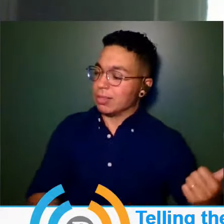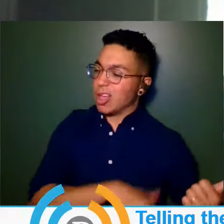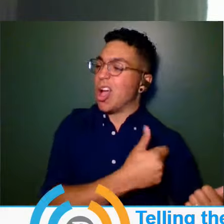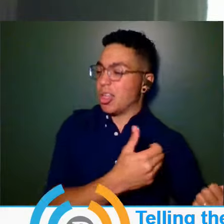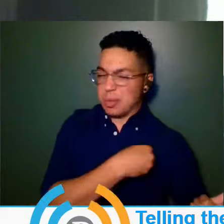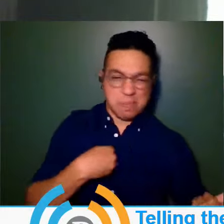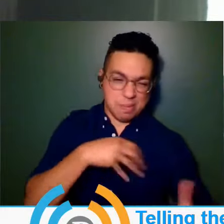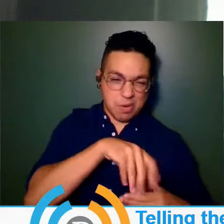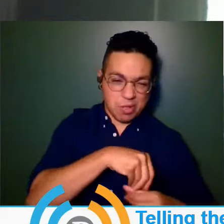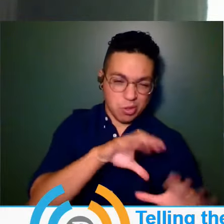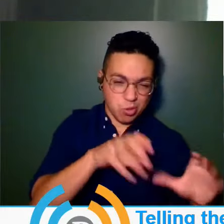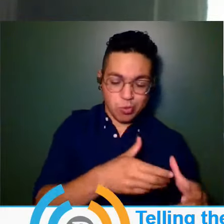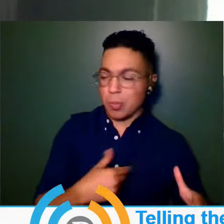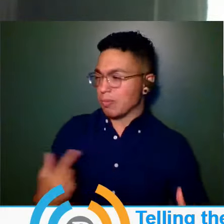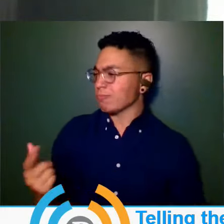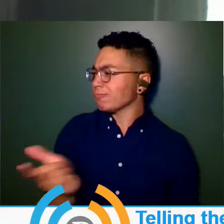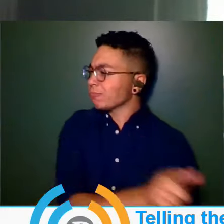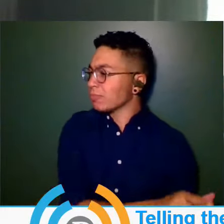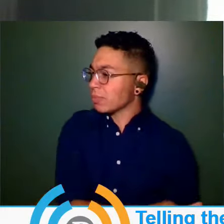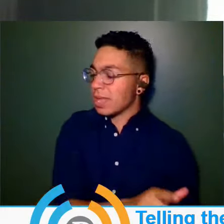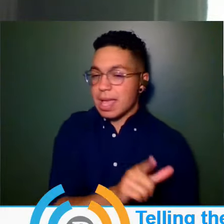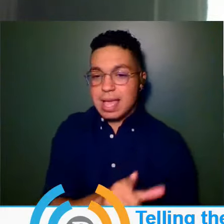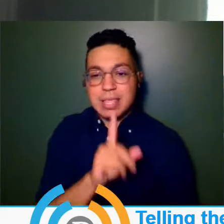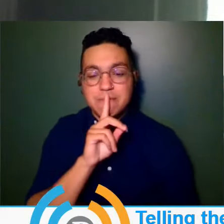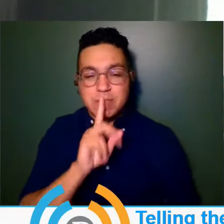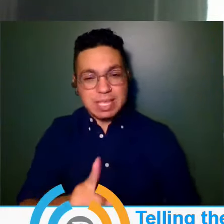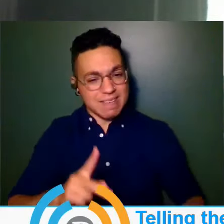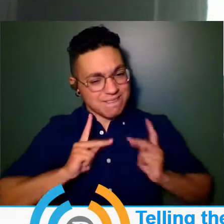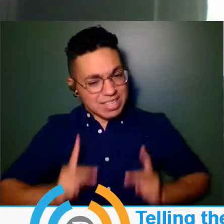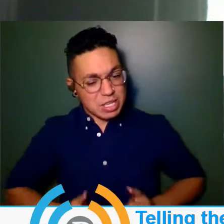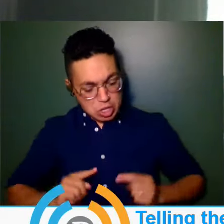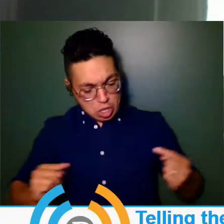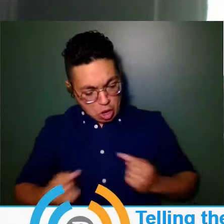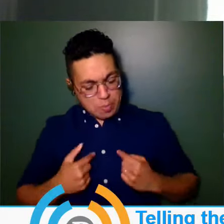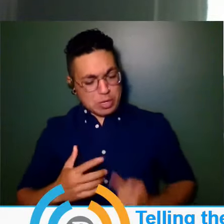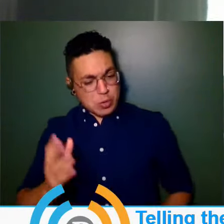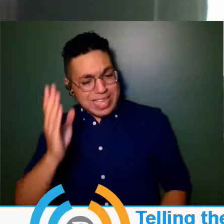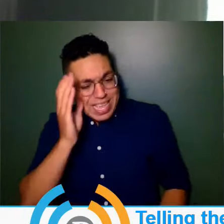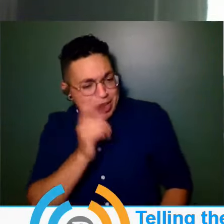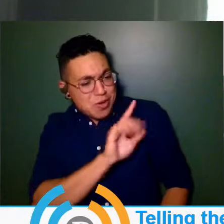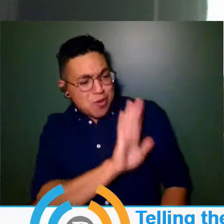group. And it like physically hurt me to hear that. It was